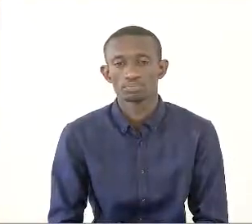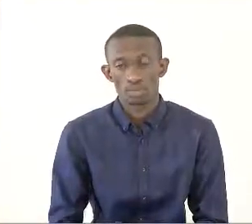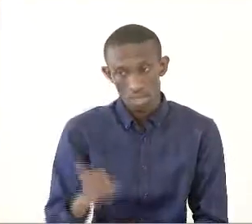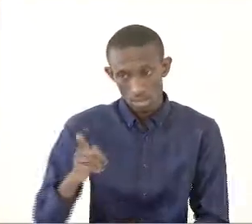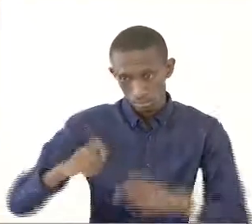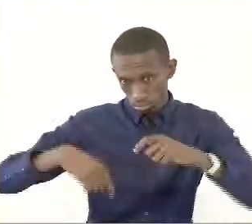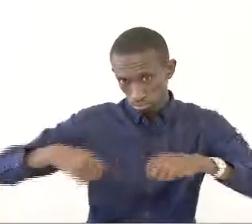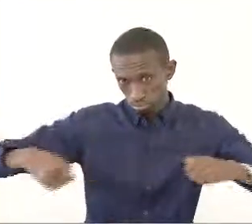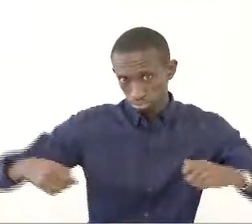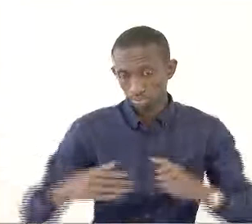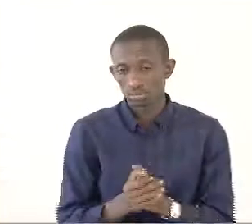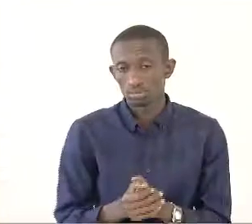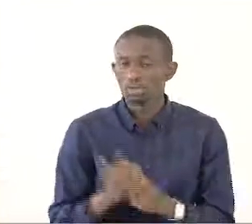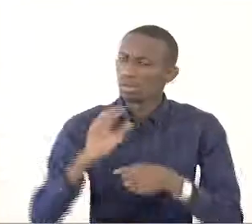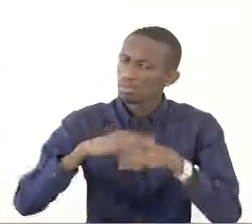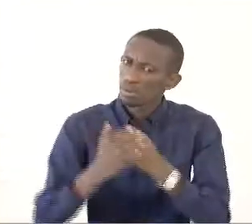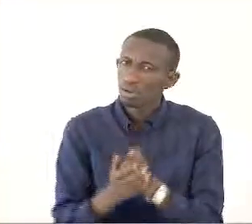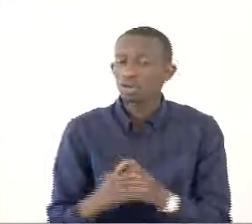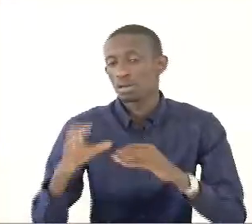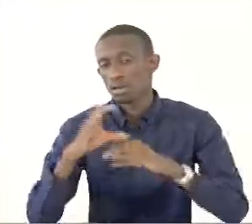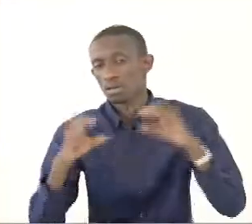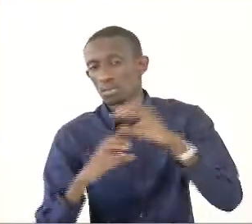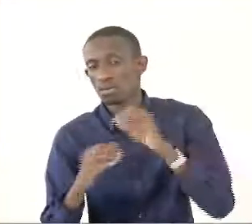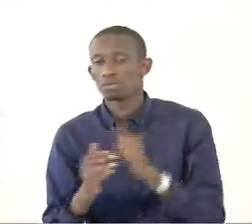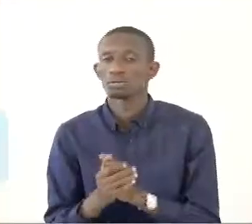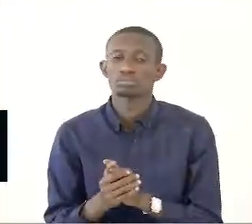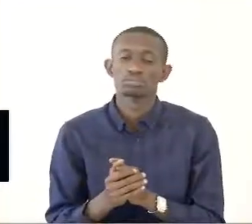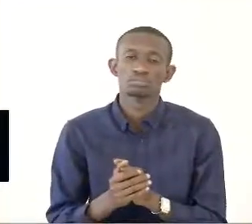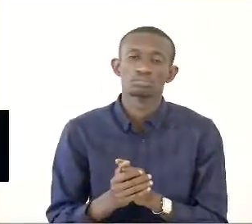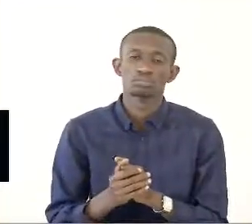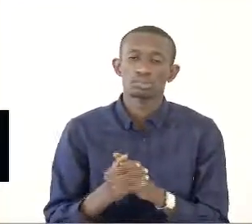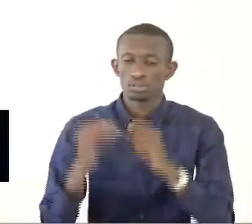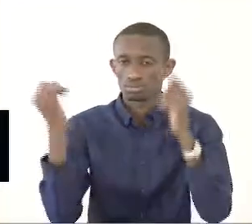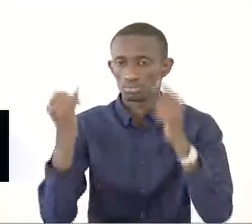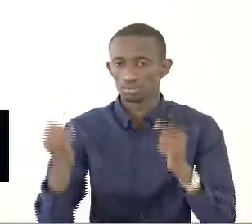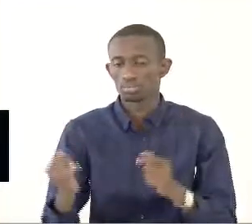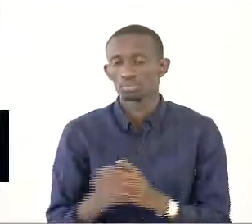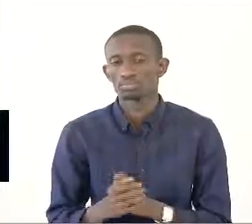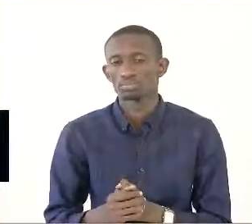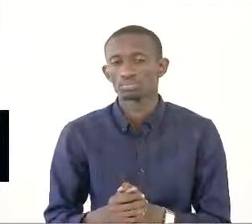reacts, just make chemical designing into this film, reacts